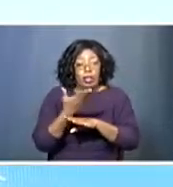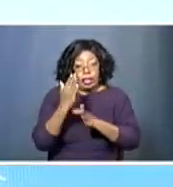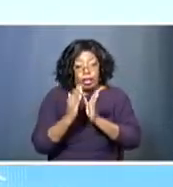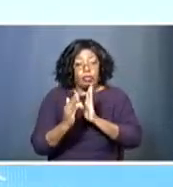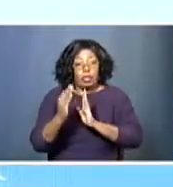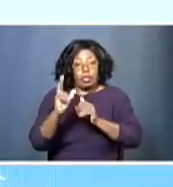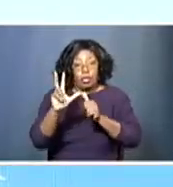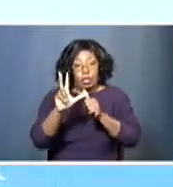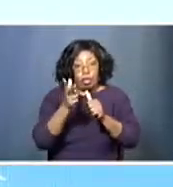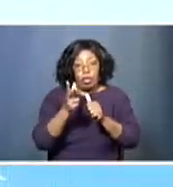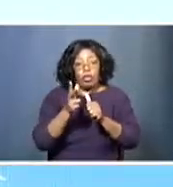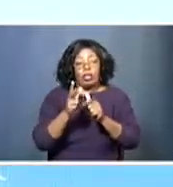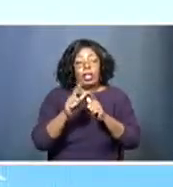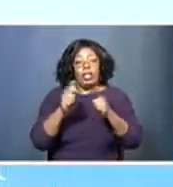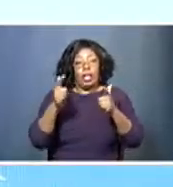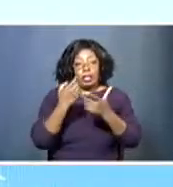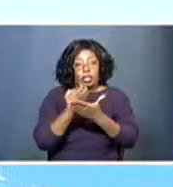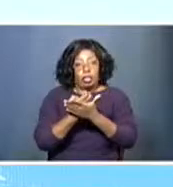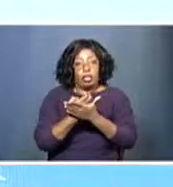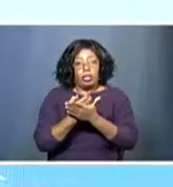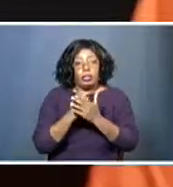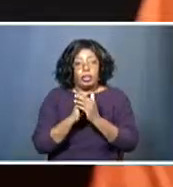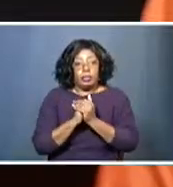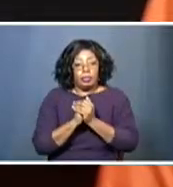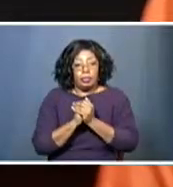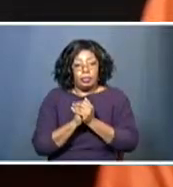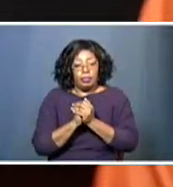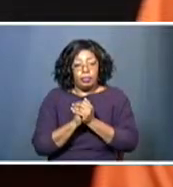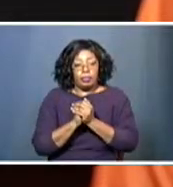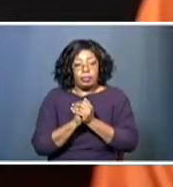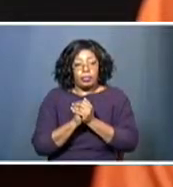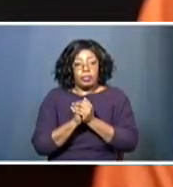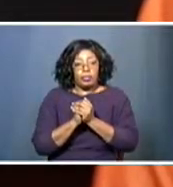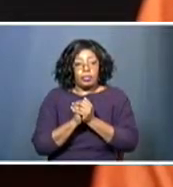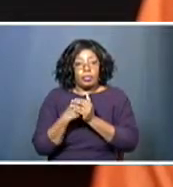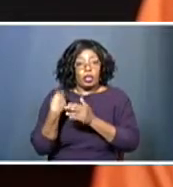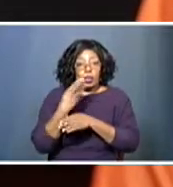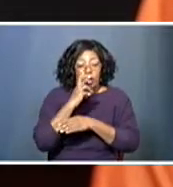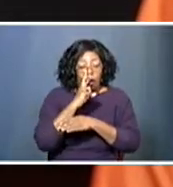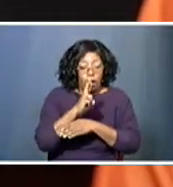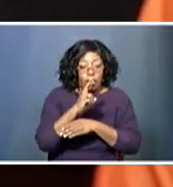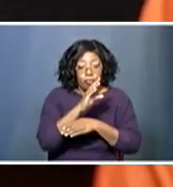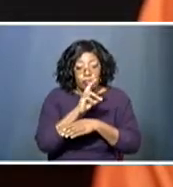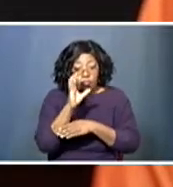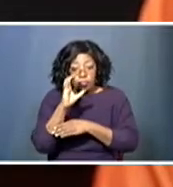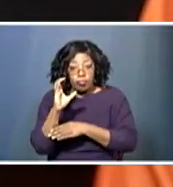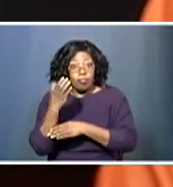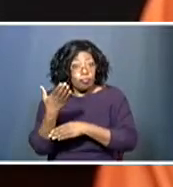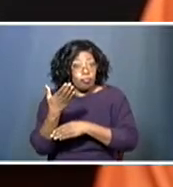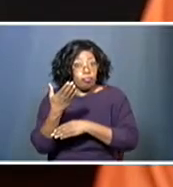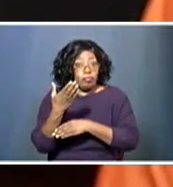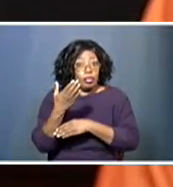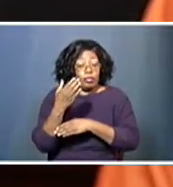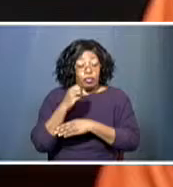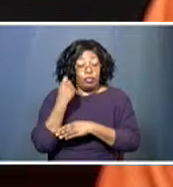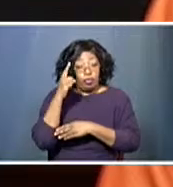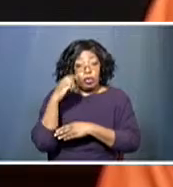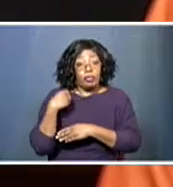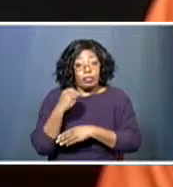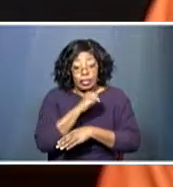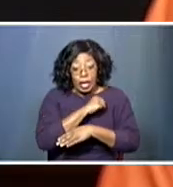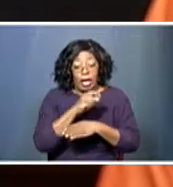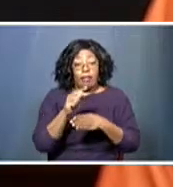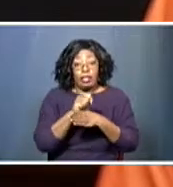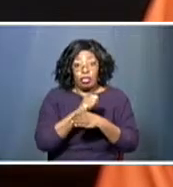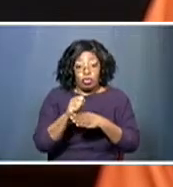third largest economy. We are recruiting and training staff, so we are really excited to